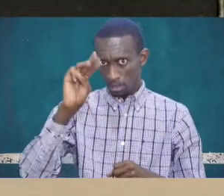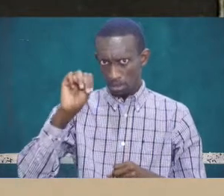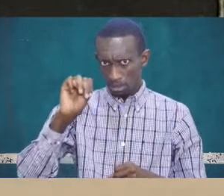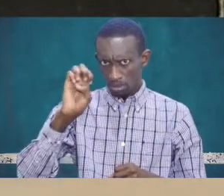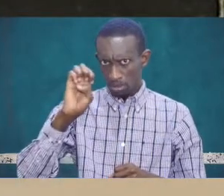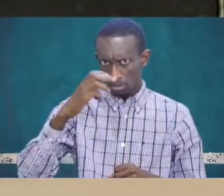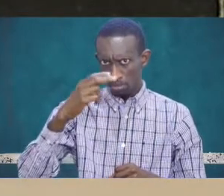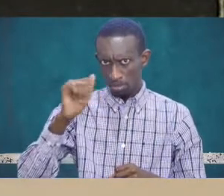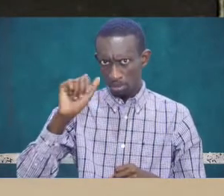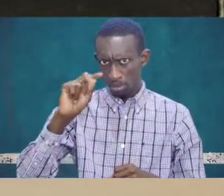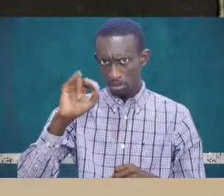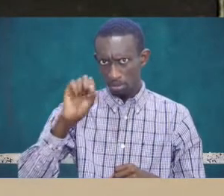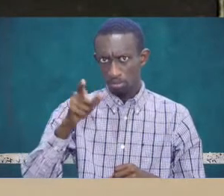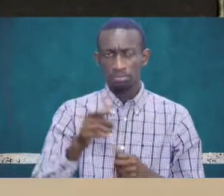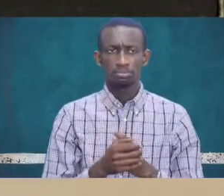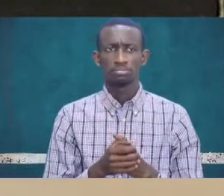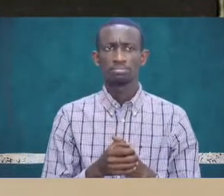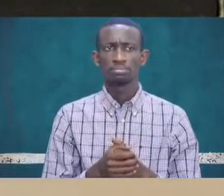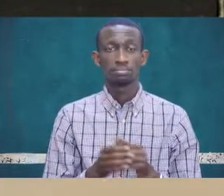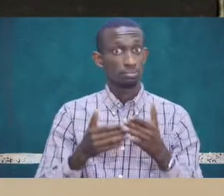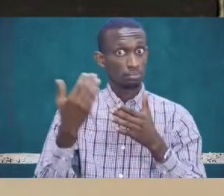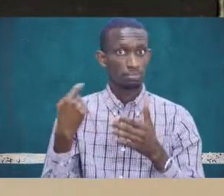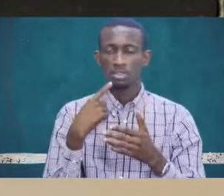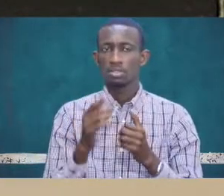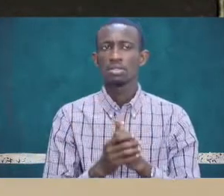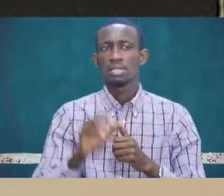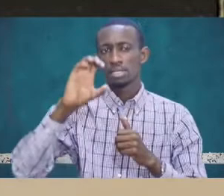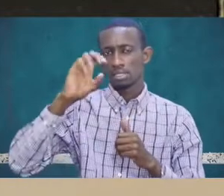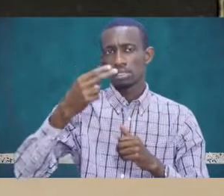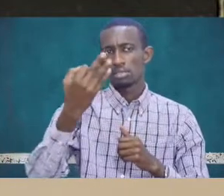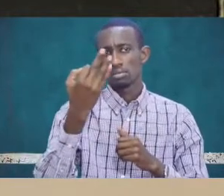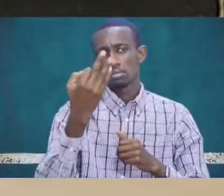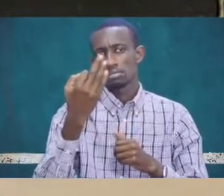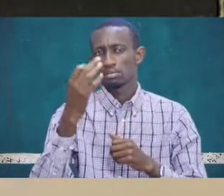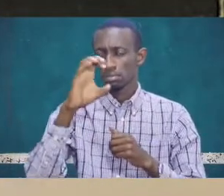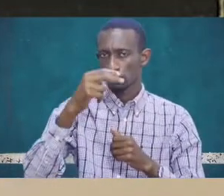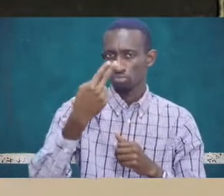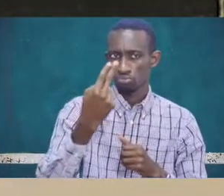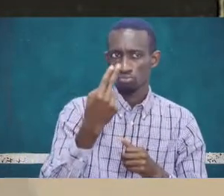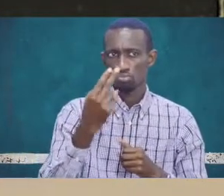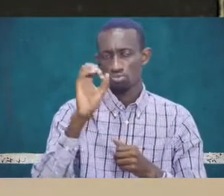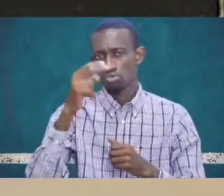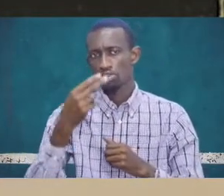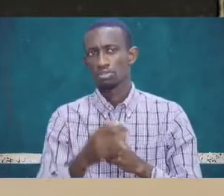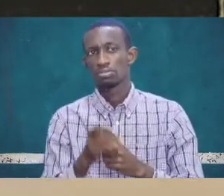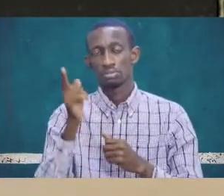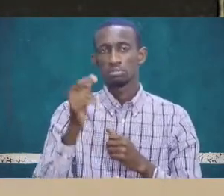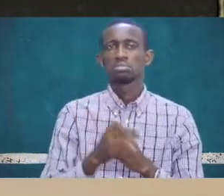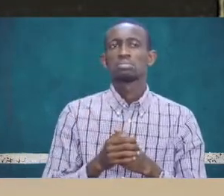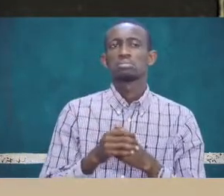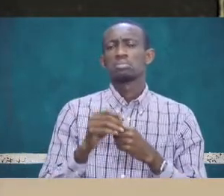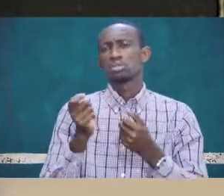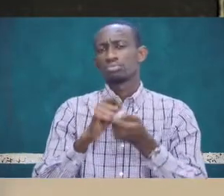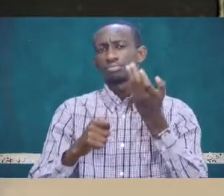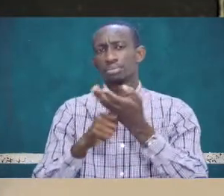have, as we said before, CH2OH. This one is being protonated by the